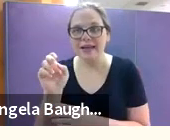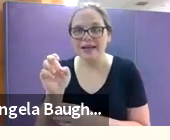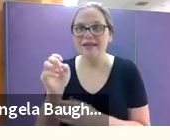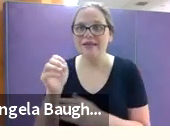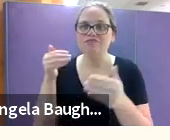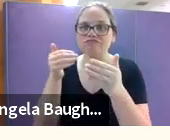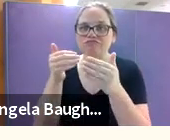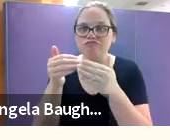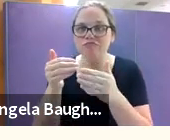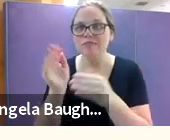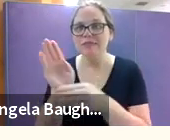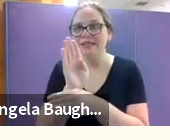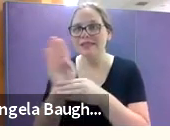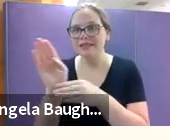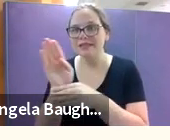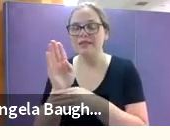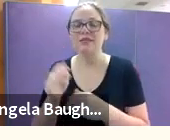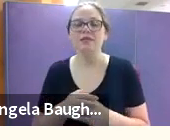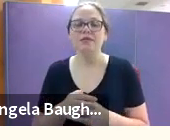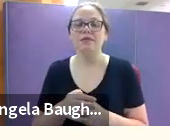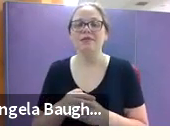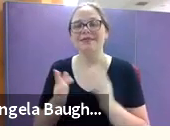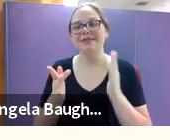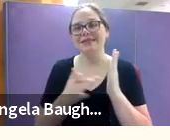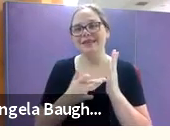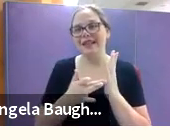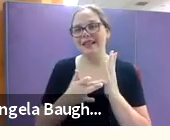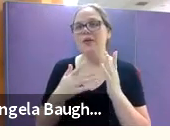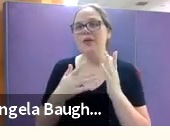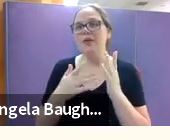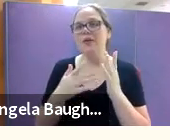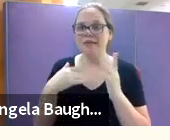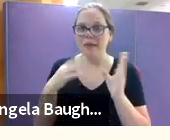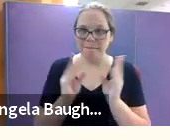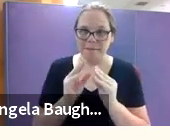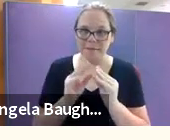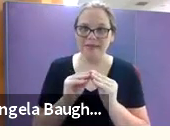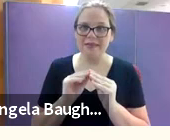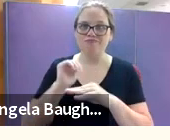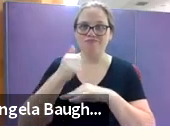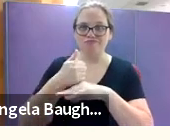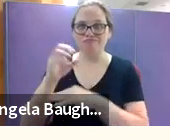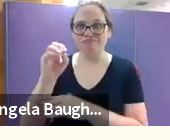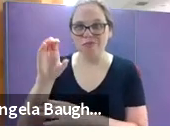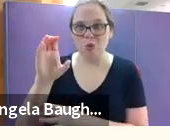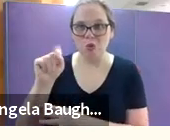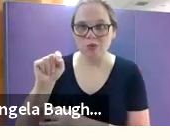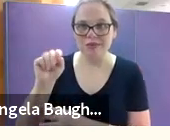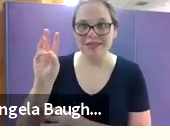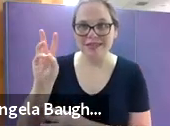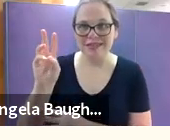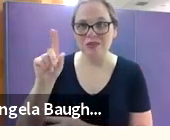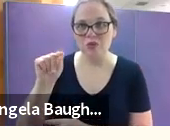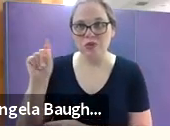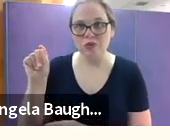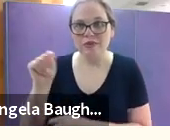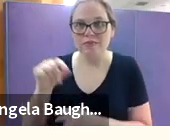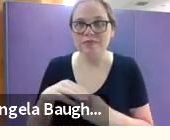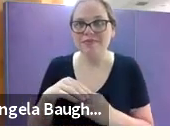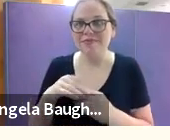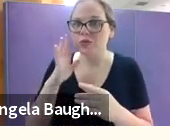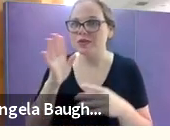business. We technically have a meeting scheduled for October 6th, 2020, and it will be